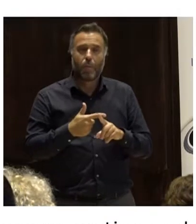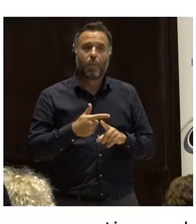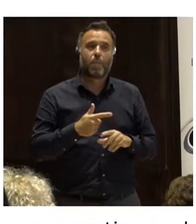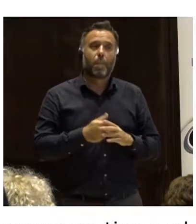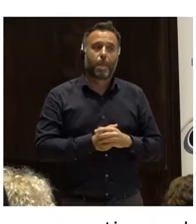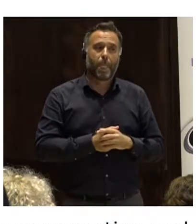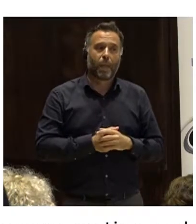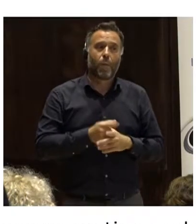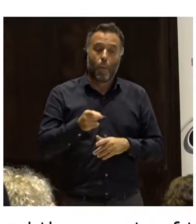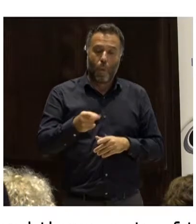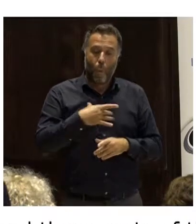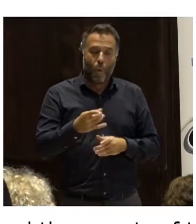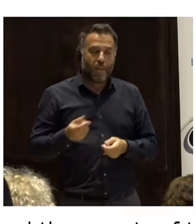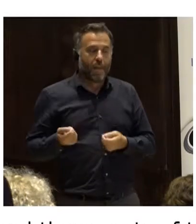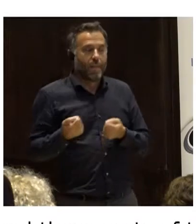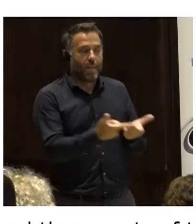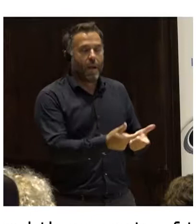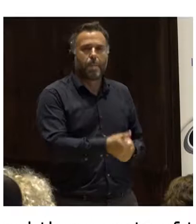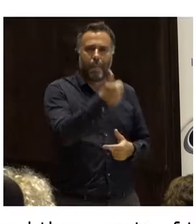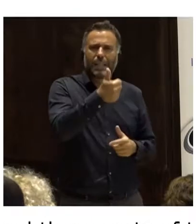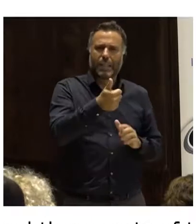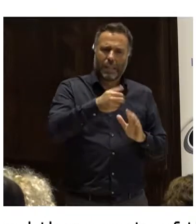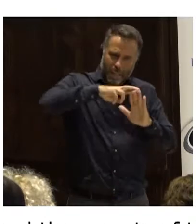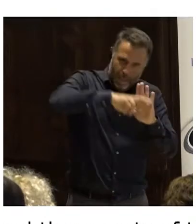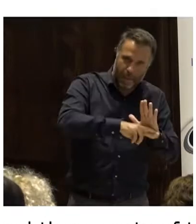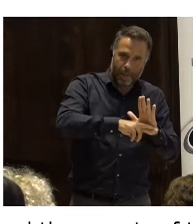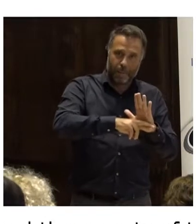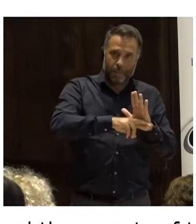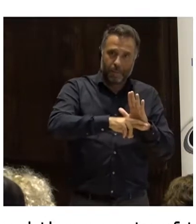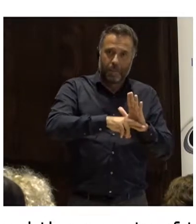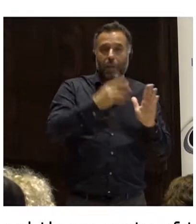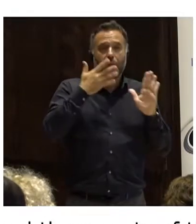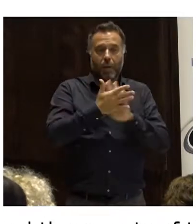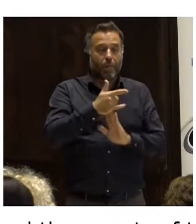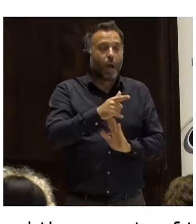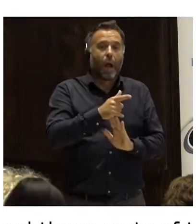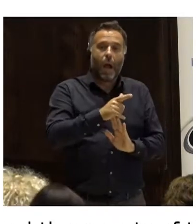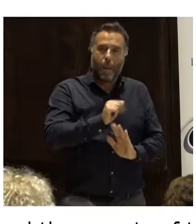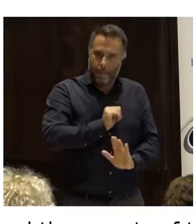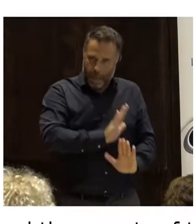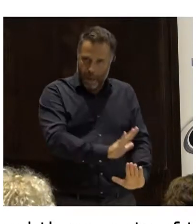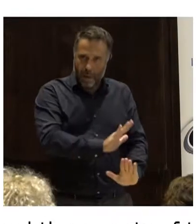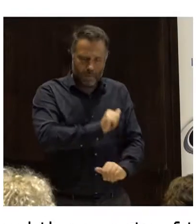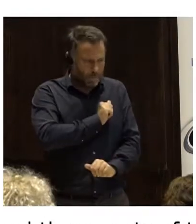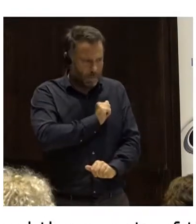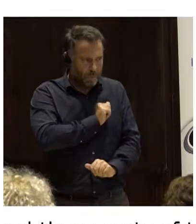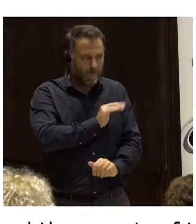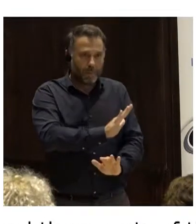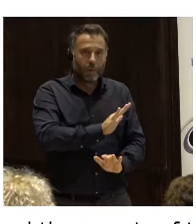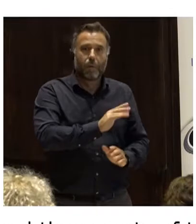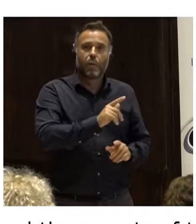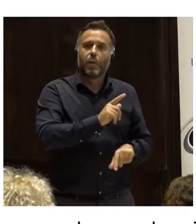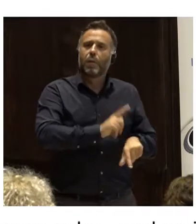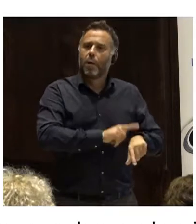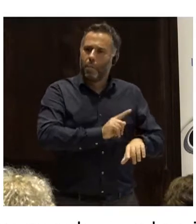rules, and waiting a certain amount of time before providing a prompt. But we need to know an awful lot more